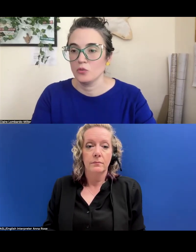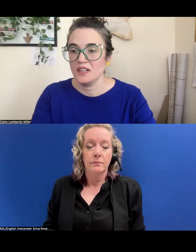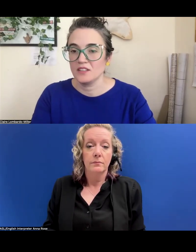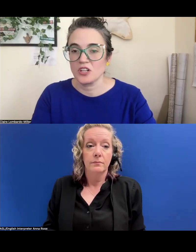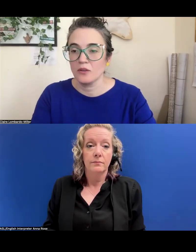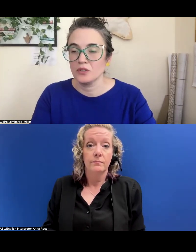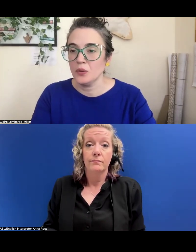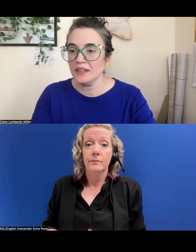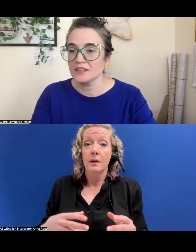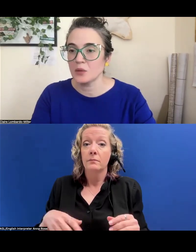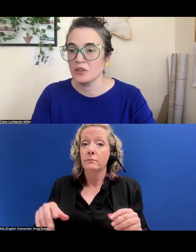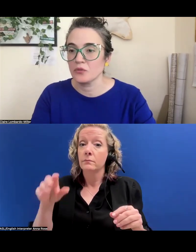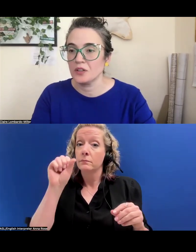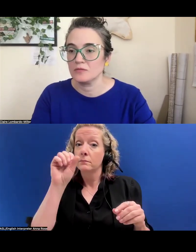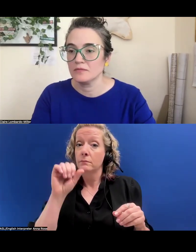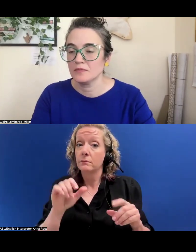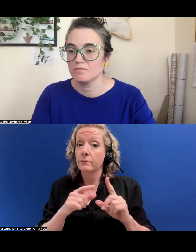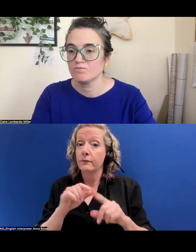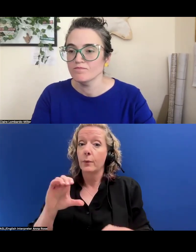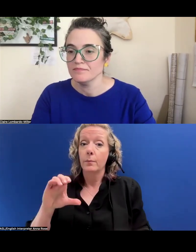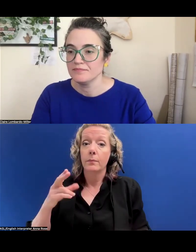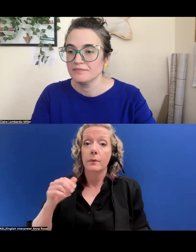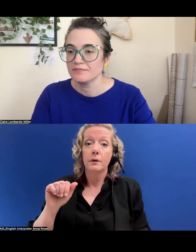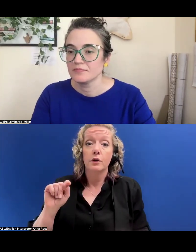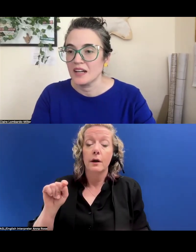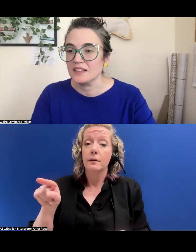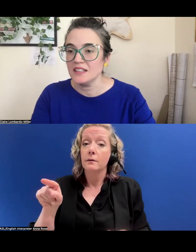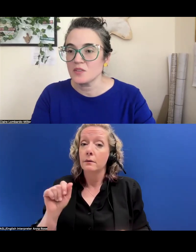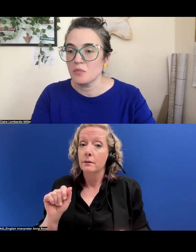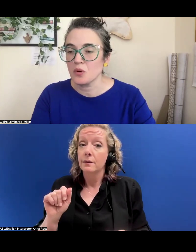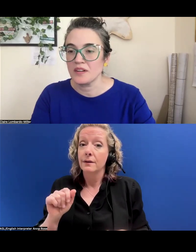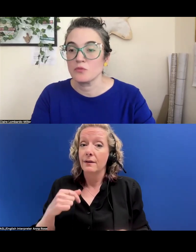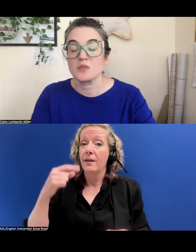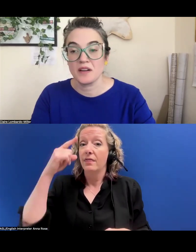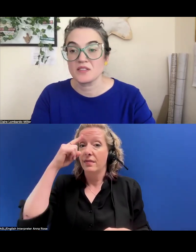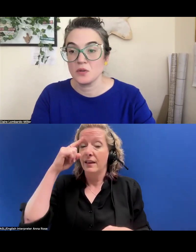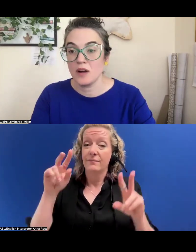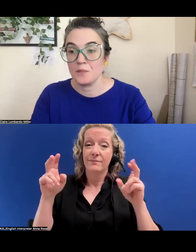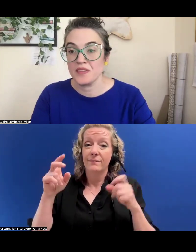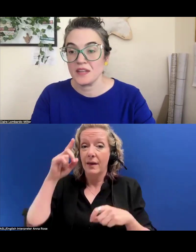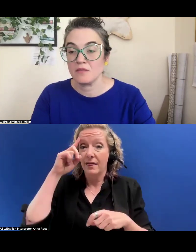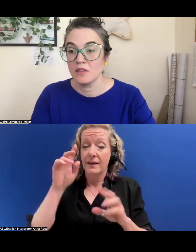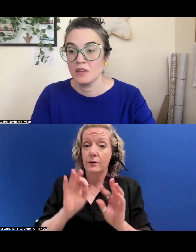And I'll read in the chat real quick. Someone wrote, I think it's important in response to